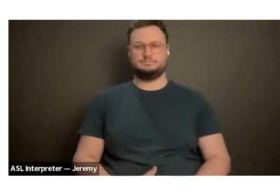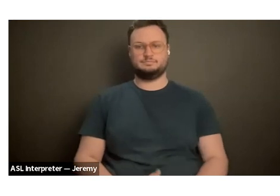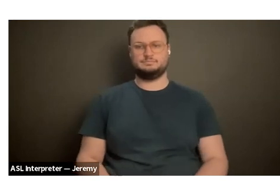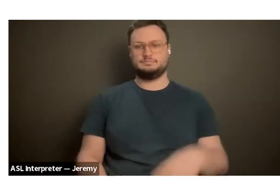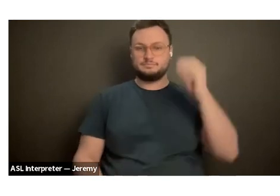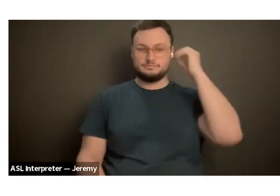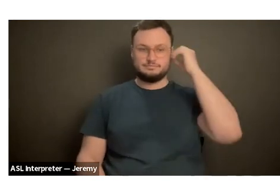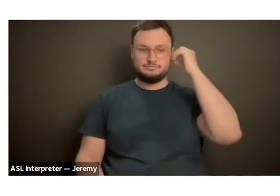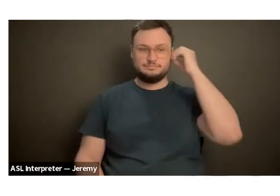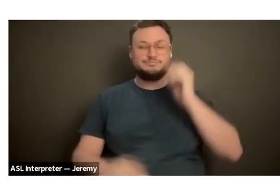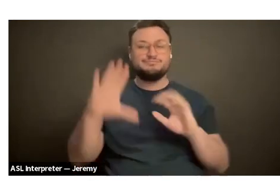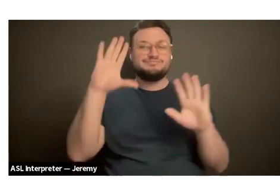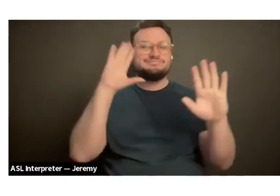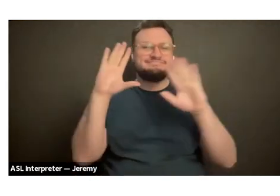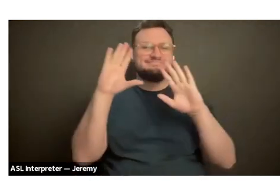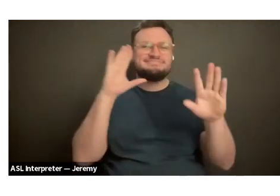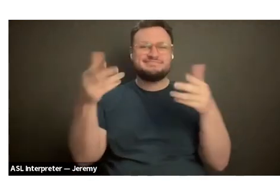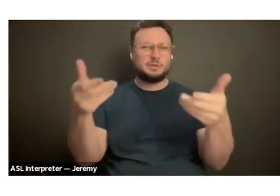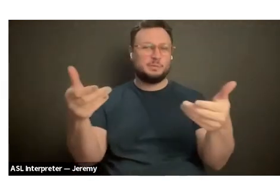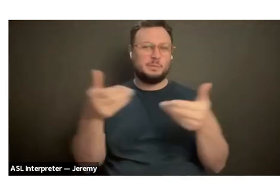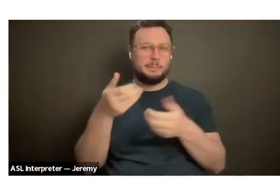Hello and welcome everybody